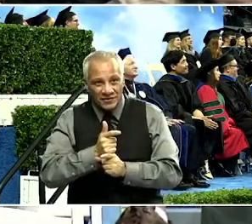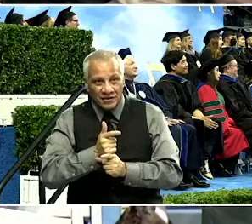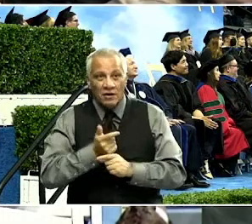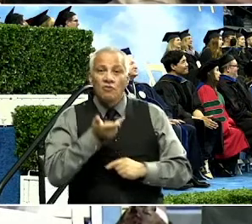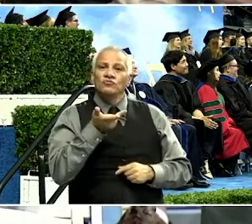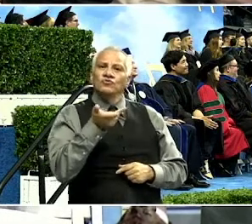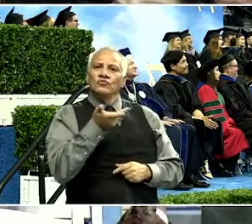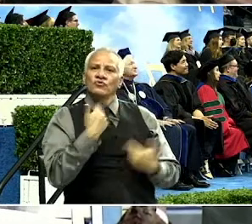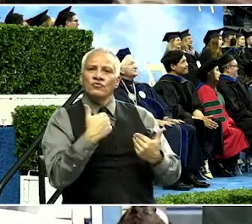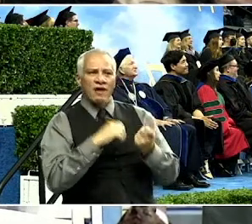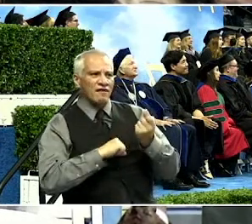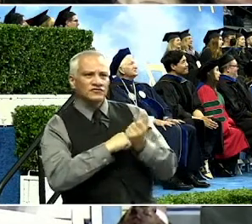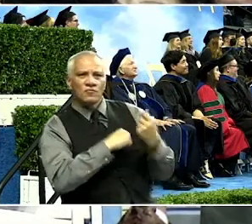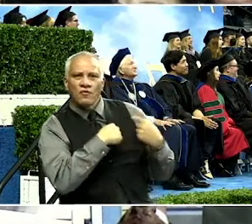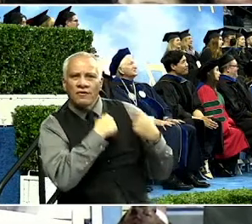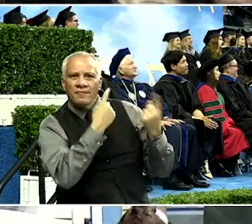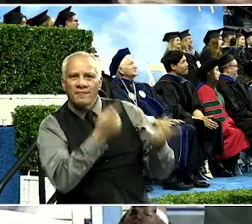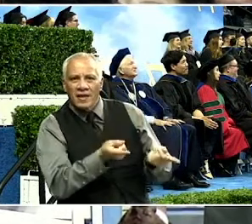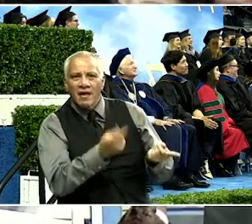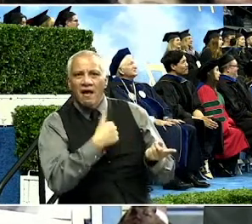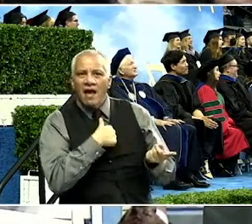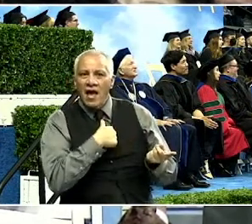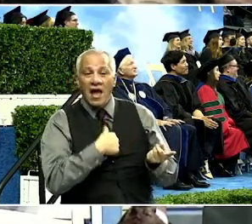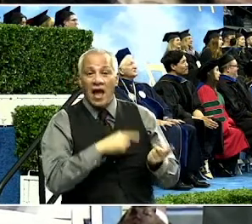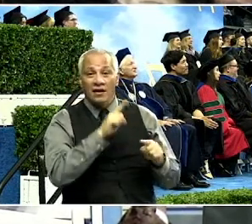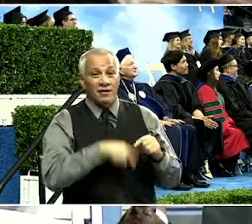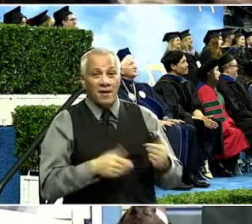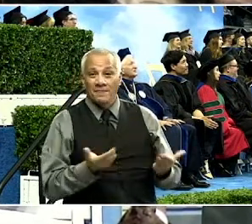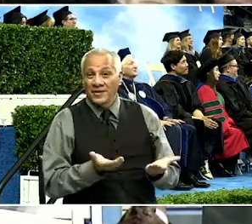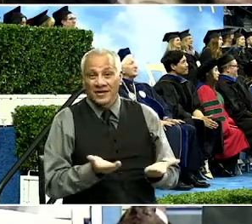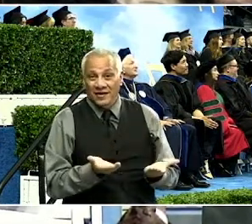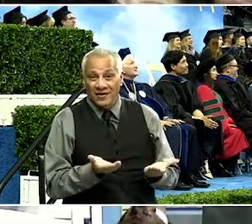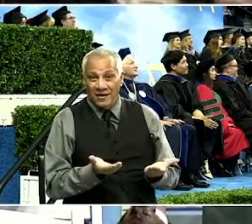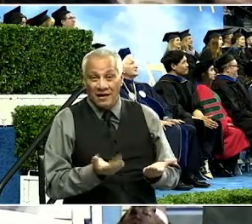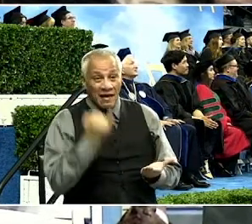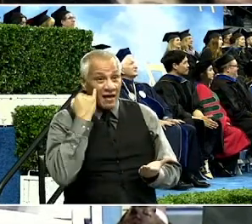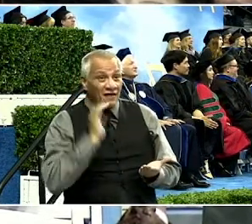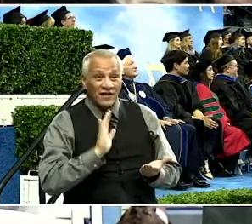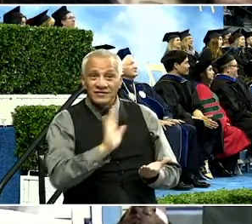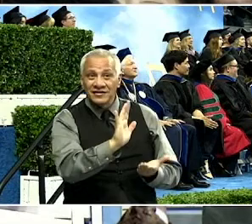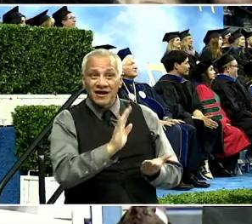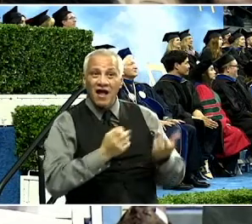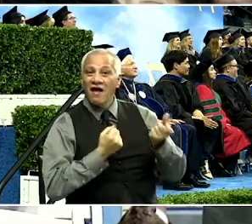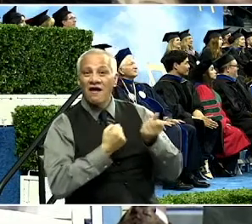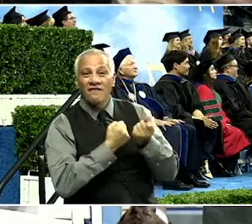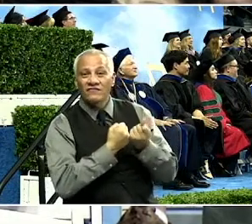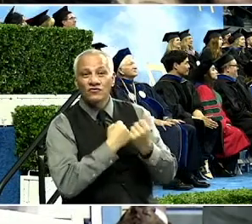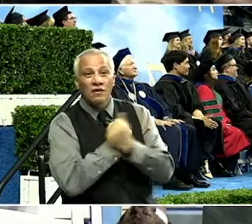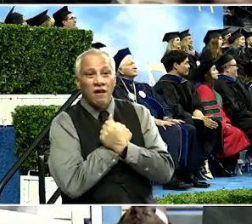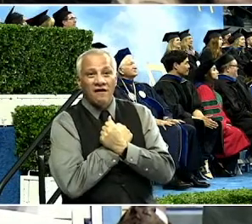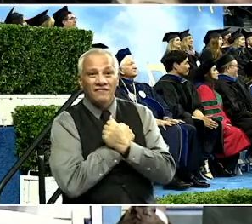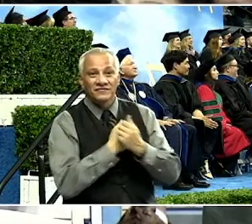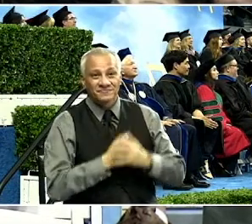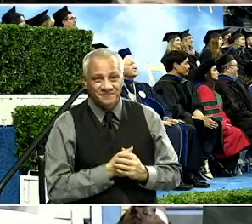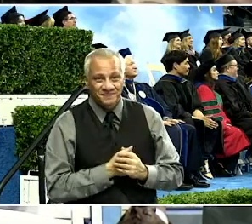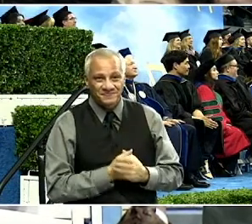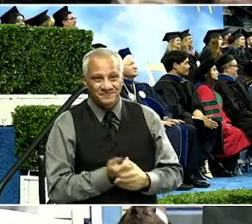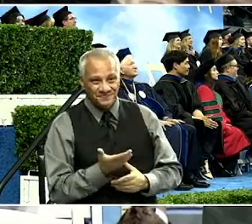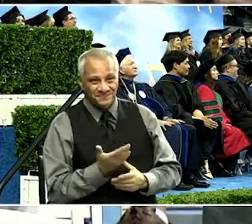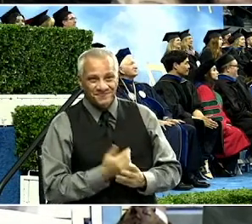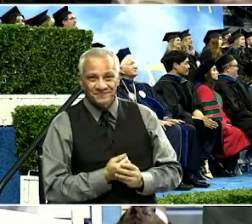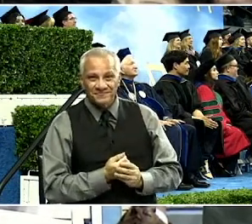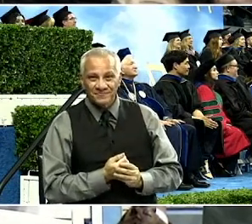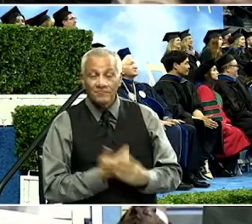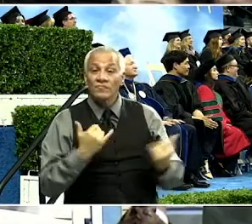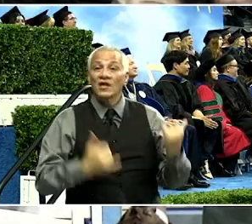three have been there for me through it all, and I would not be standing on this stage without your unconditional love and support.